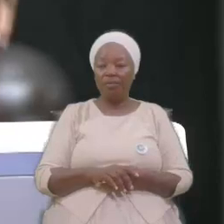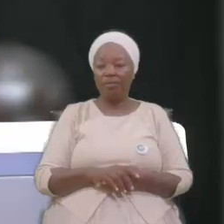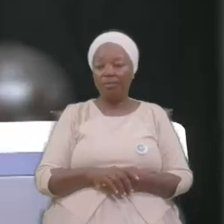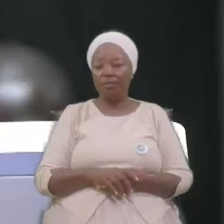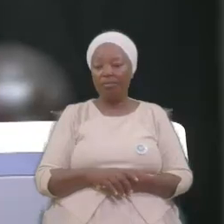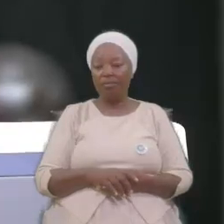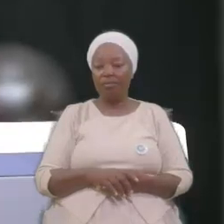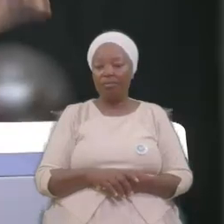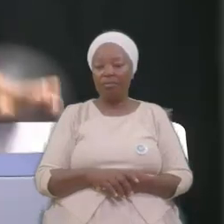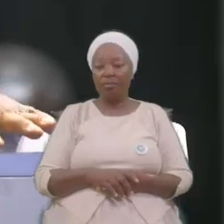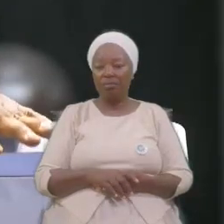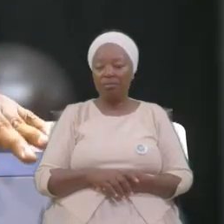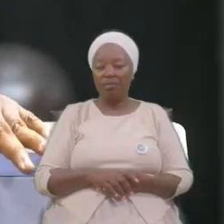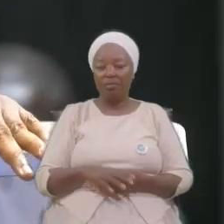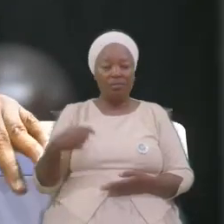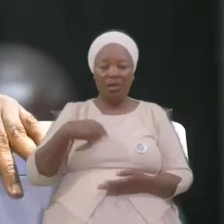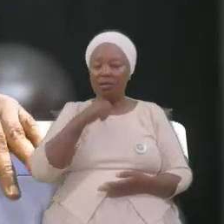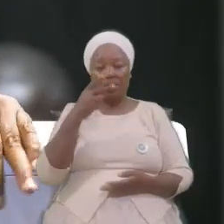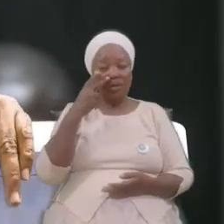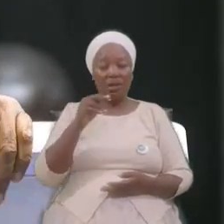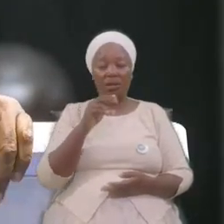I've not seen the flag this way on the left.